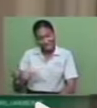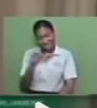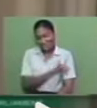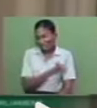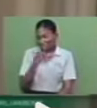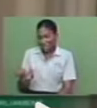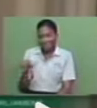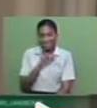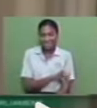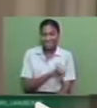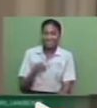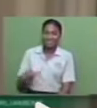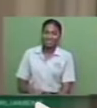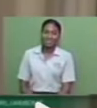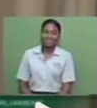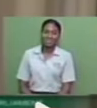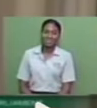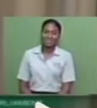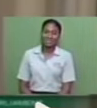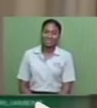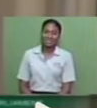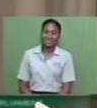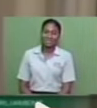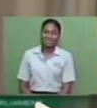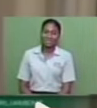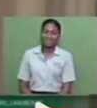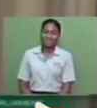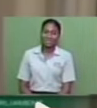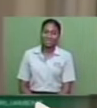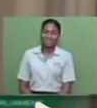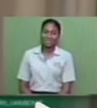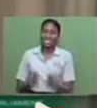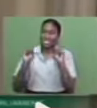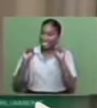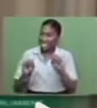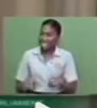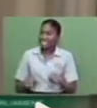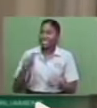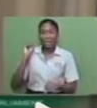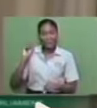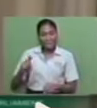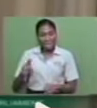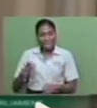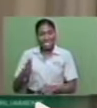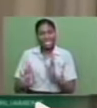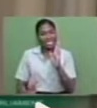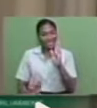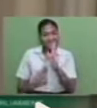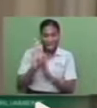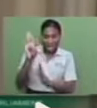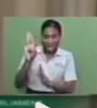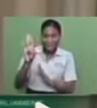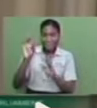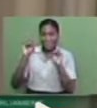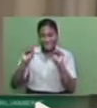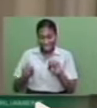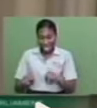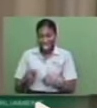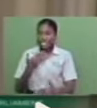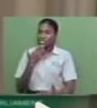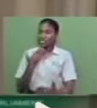say, is an area that, yes, we should develop. It is good. We need food